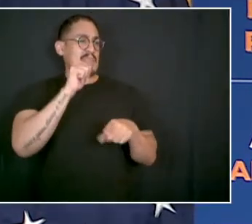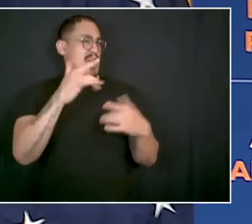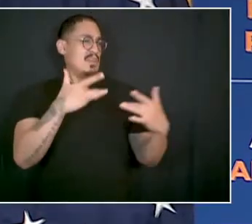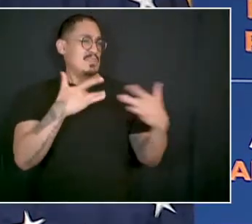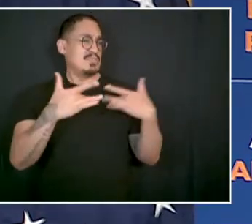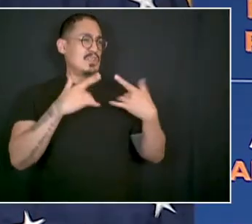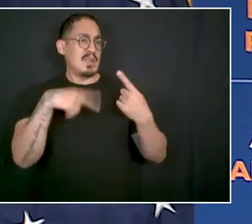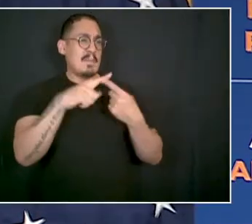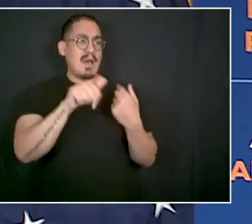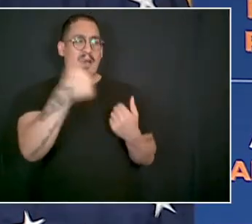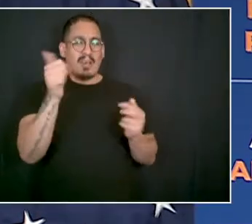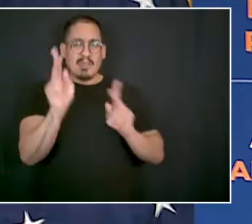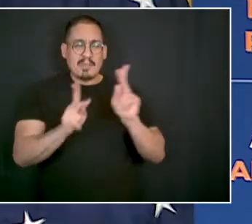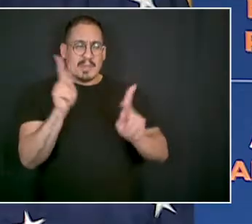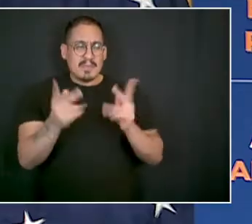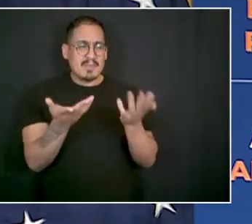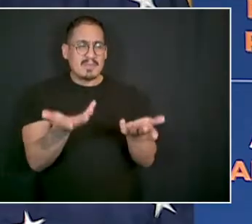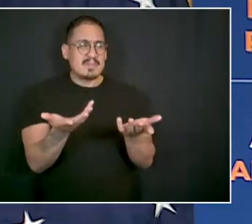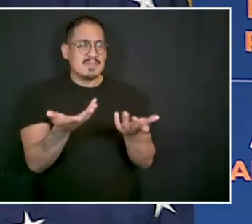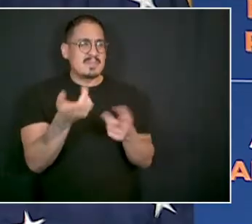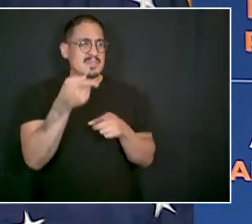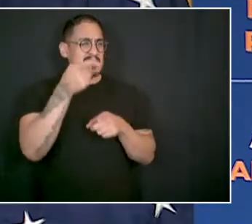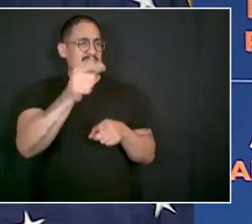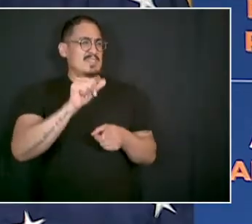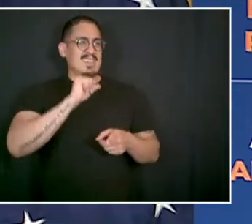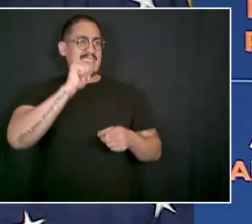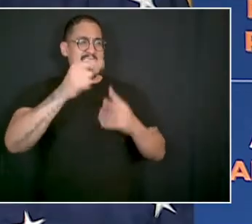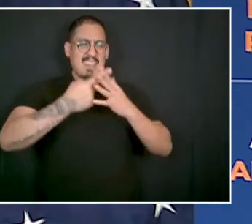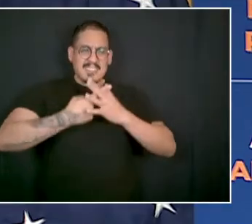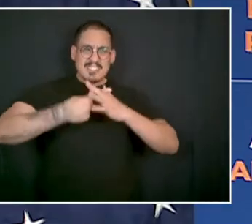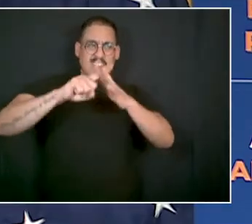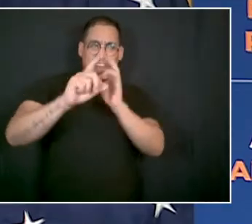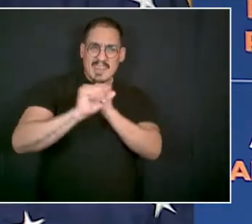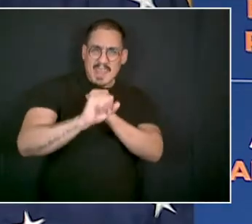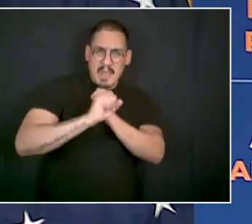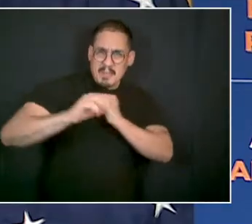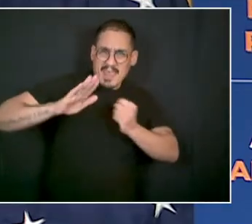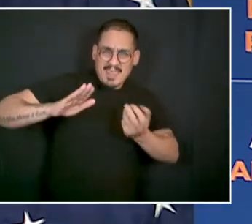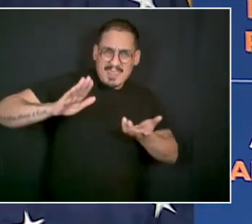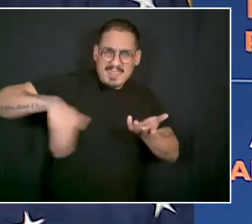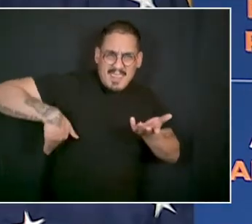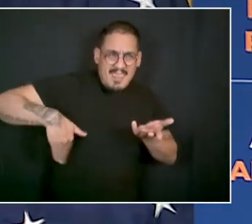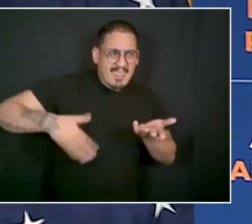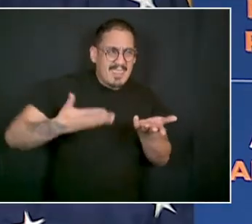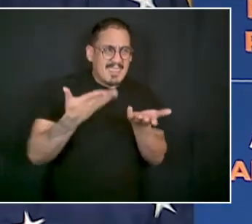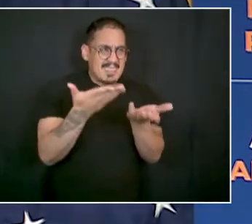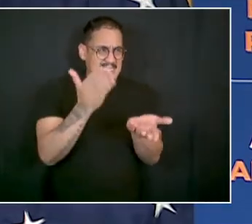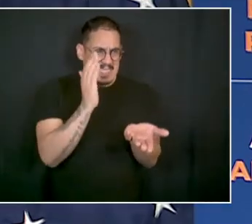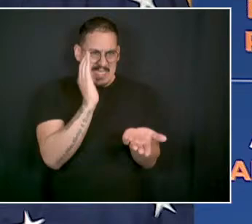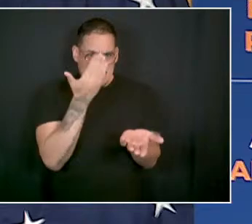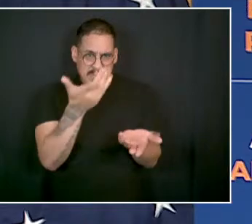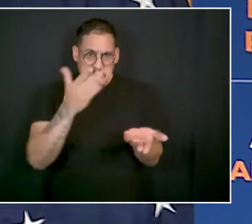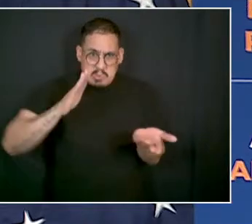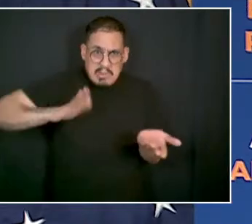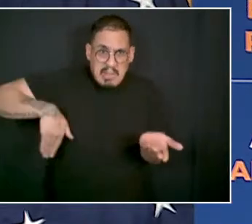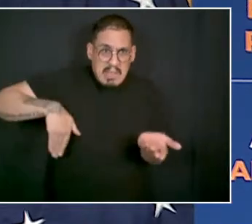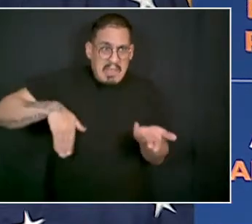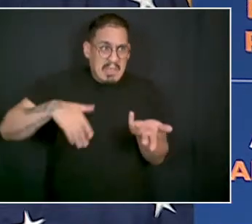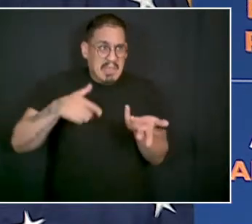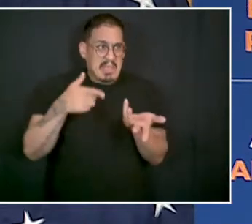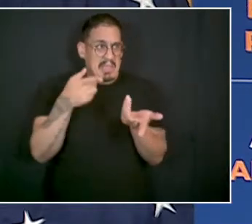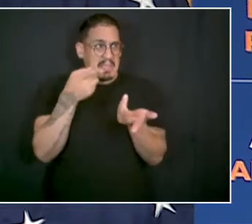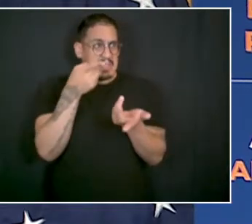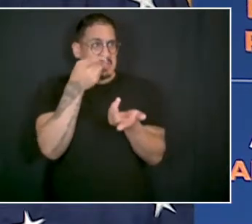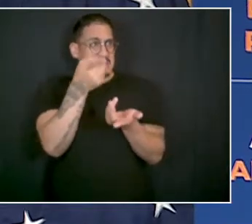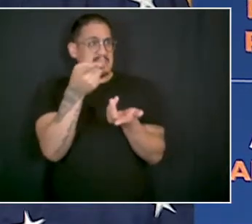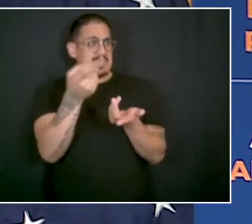said you're going to get out soon. Mm-hmm. Is there any worry that you're going to get out too late, that there won't be, by the time you do get out there and officially join the trail, that